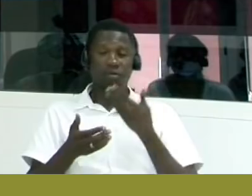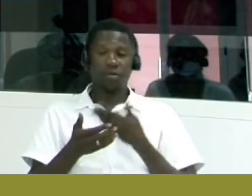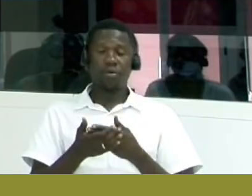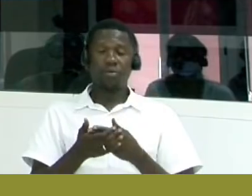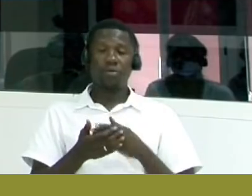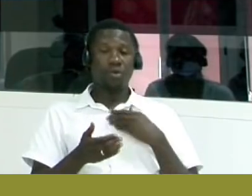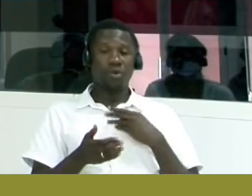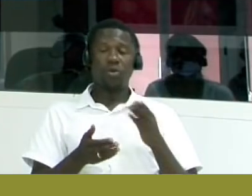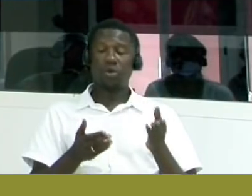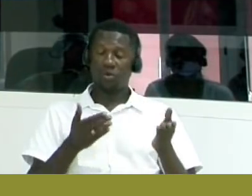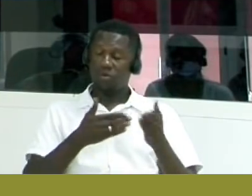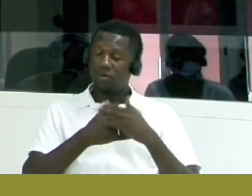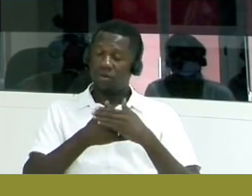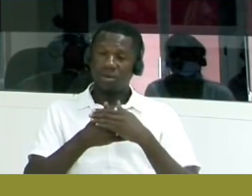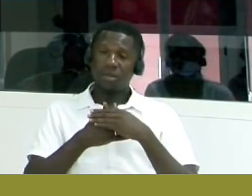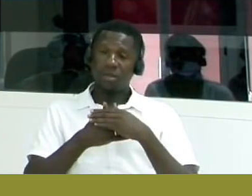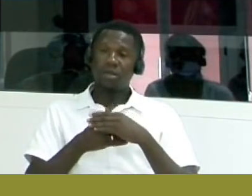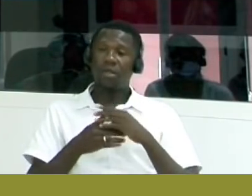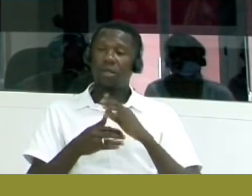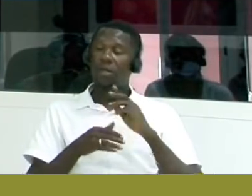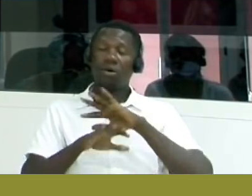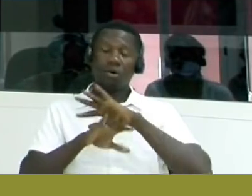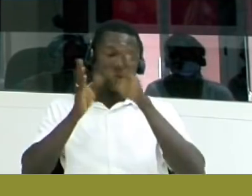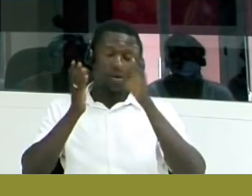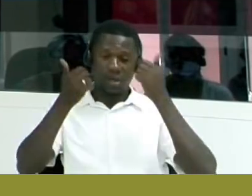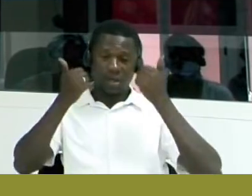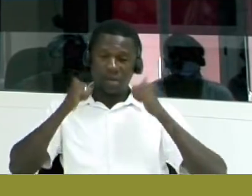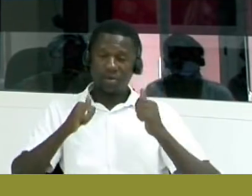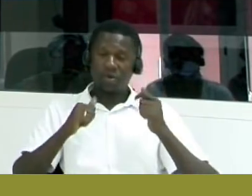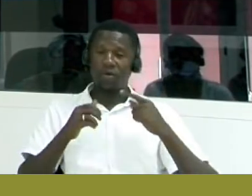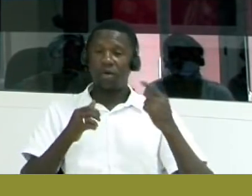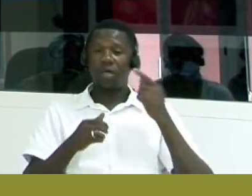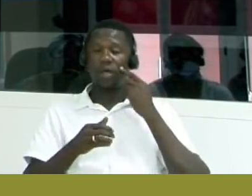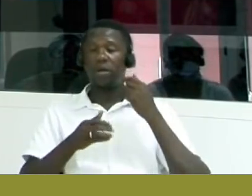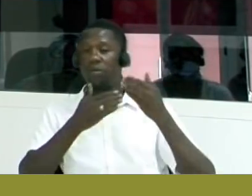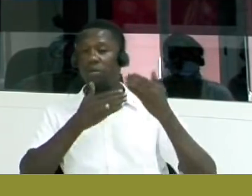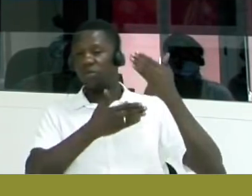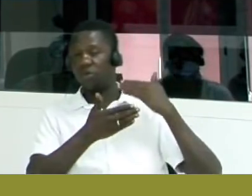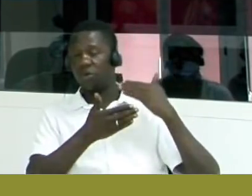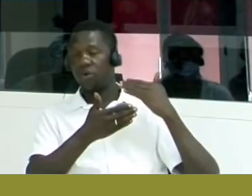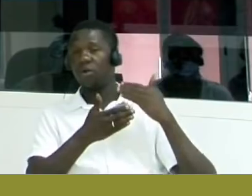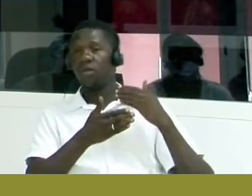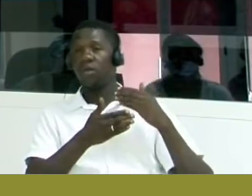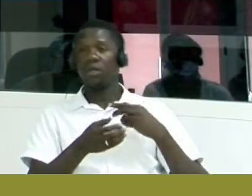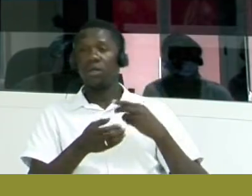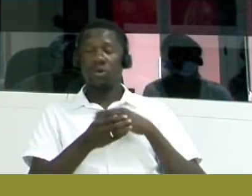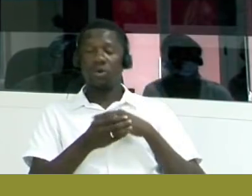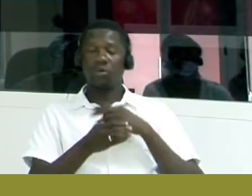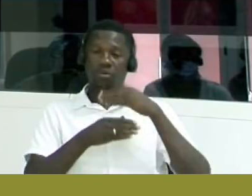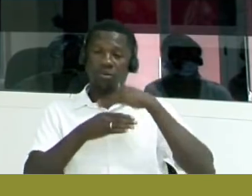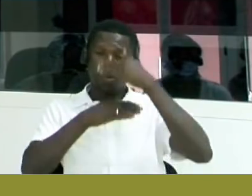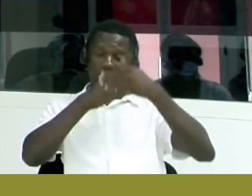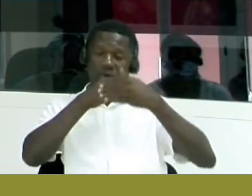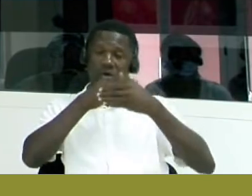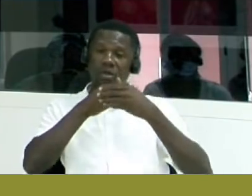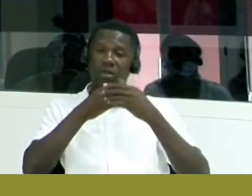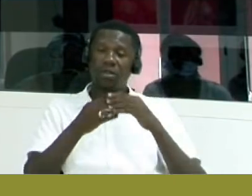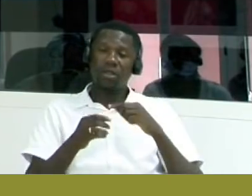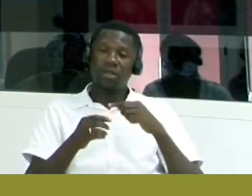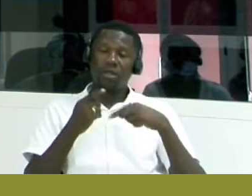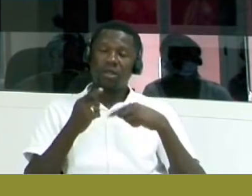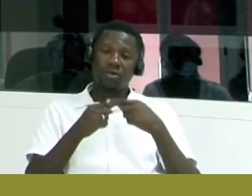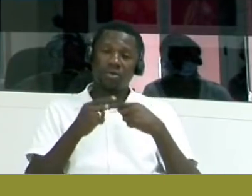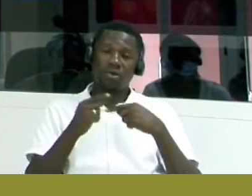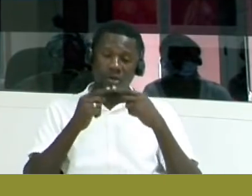of the happenings of the day before. He's gone beyond the stage of talking about